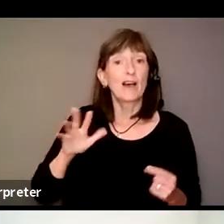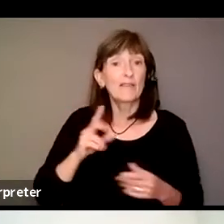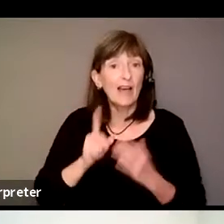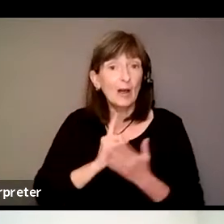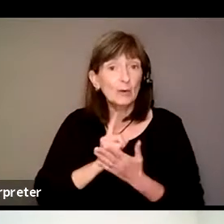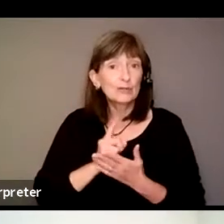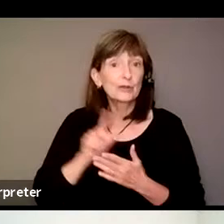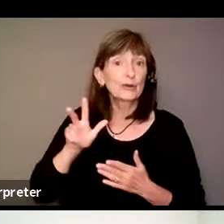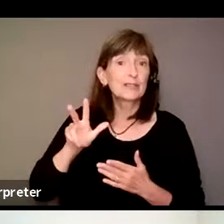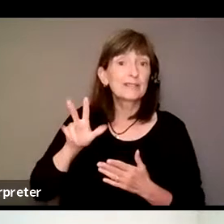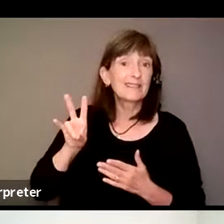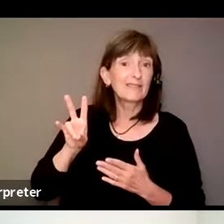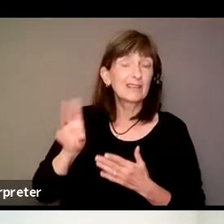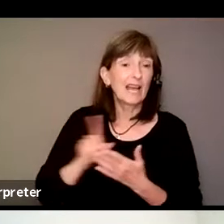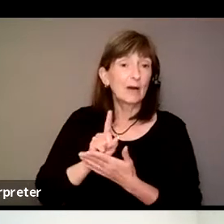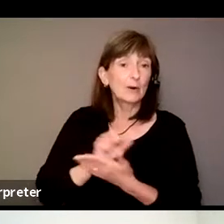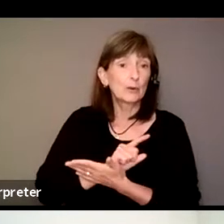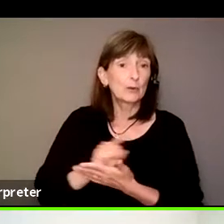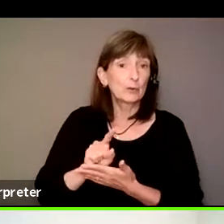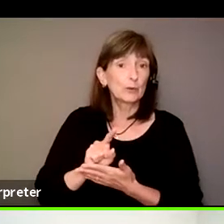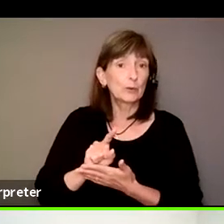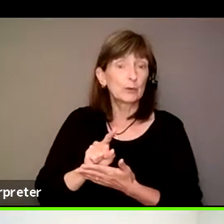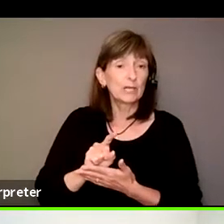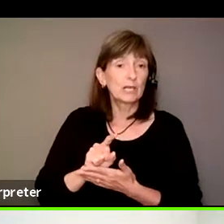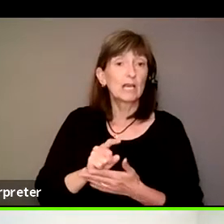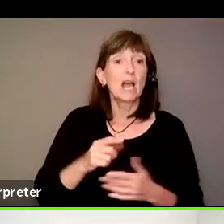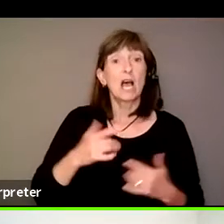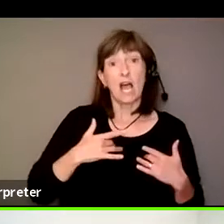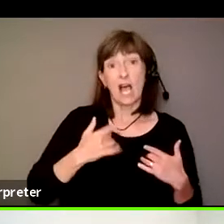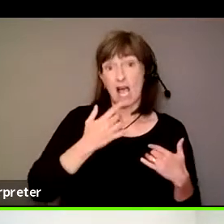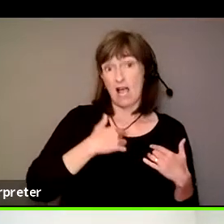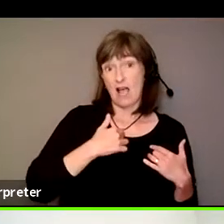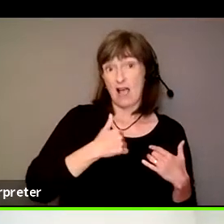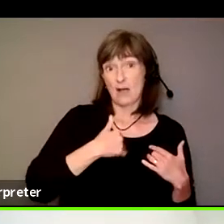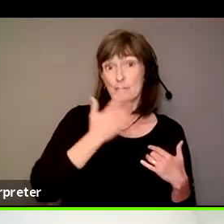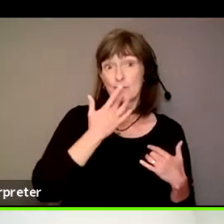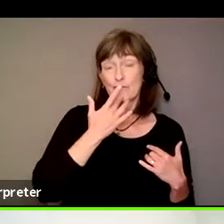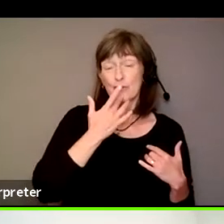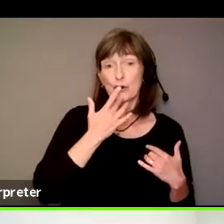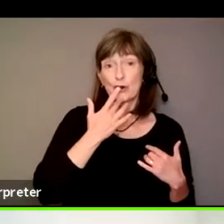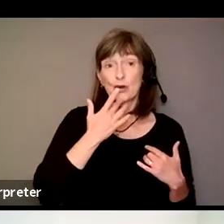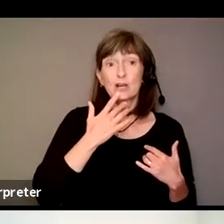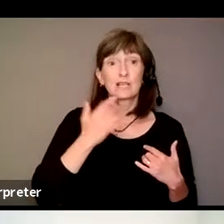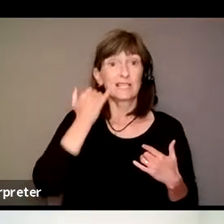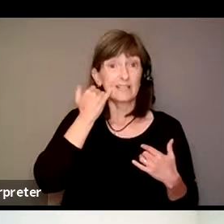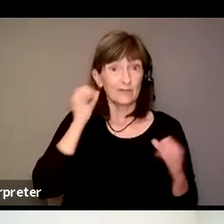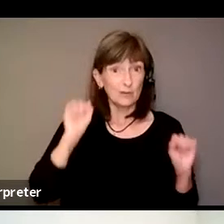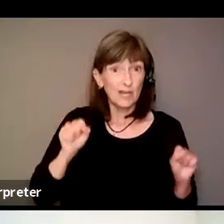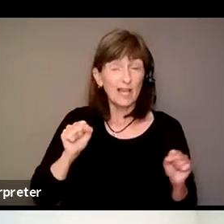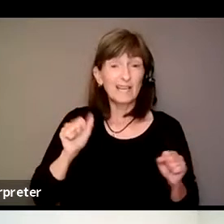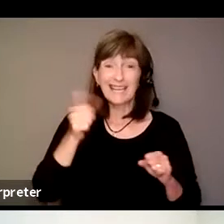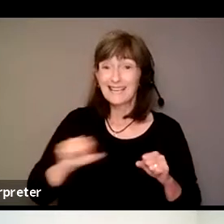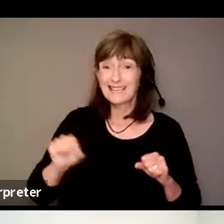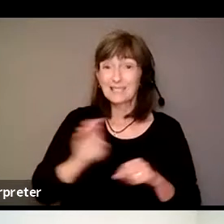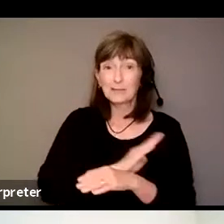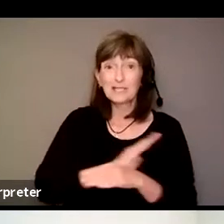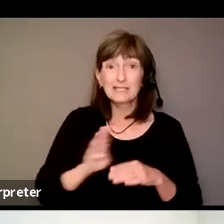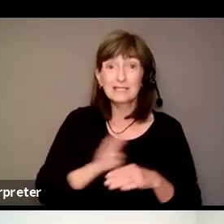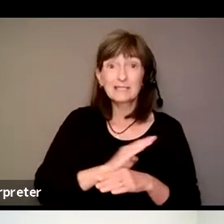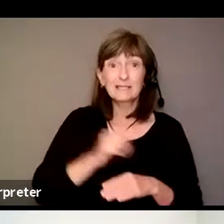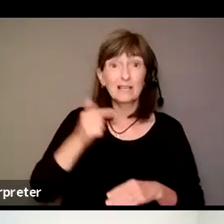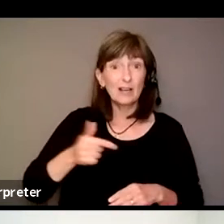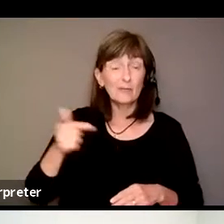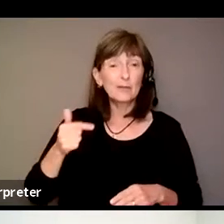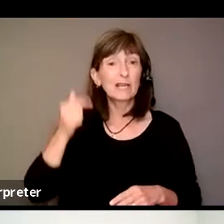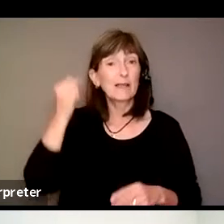I want to get down to 4-day work weeks. I'd like for every business that can do it in this province, I'd like for the government to